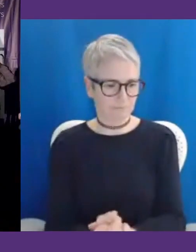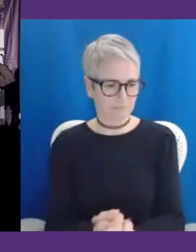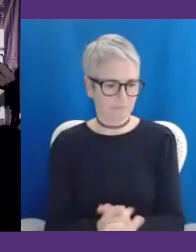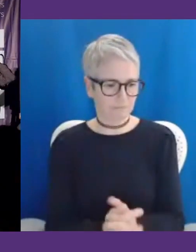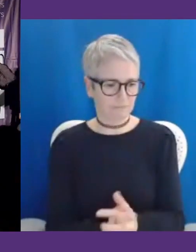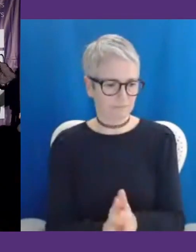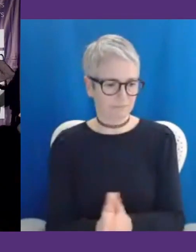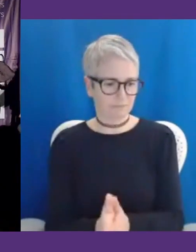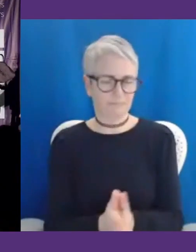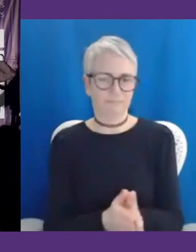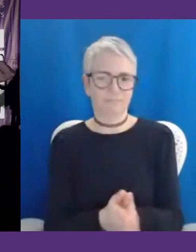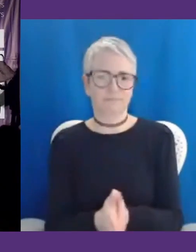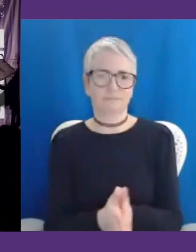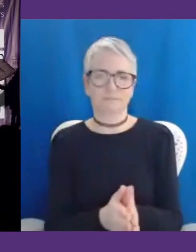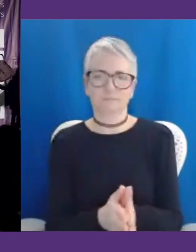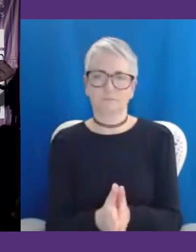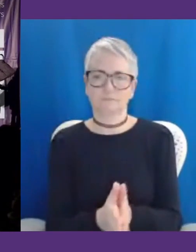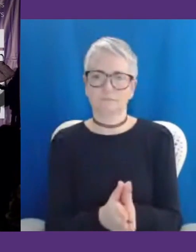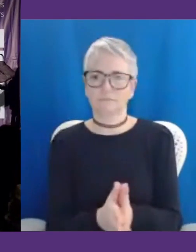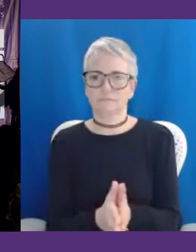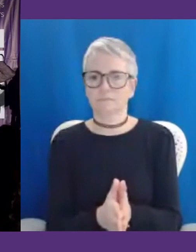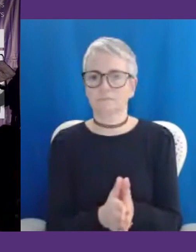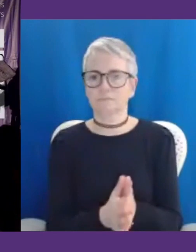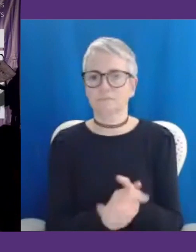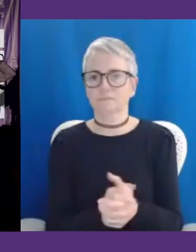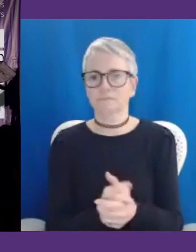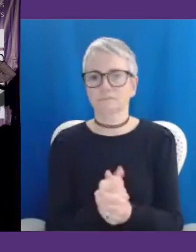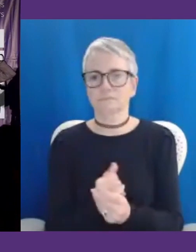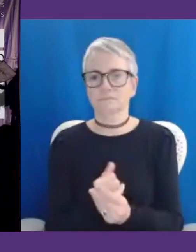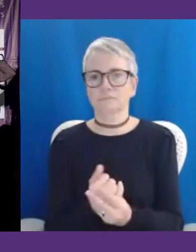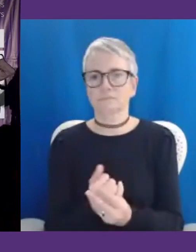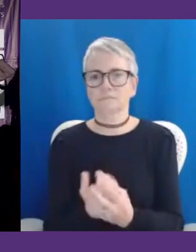Lovely. So I can see it. Yeah. Cool.